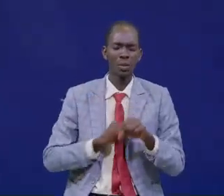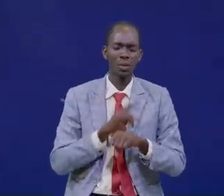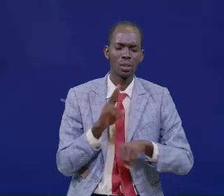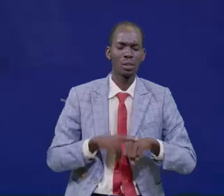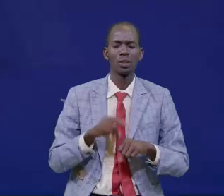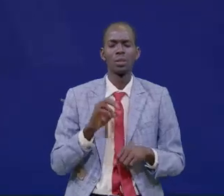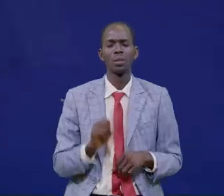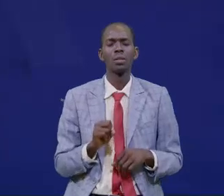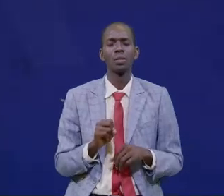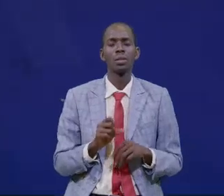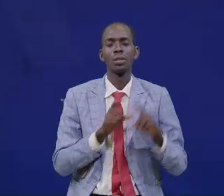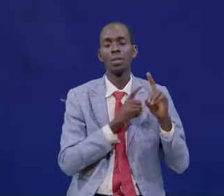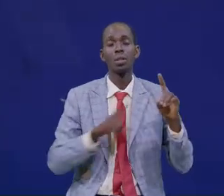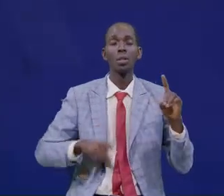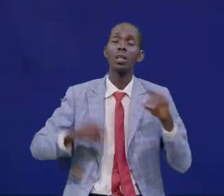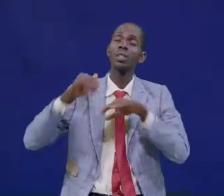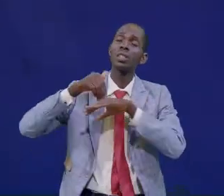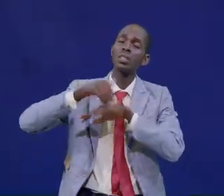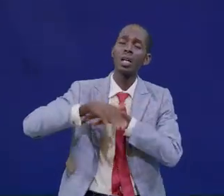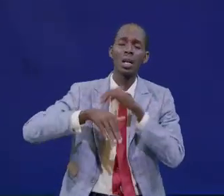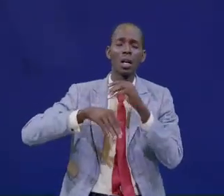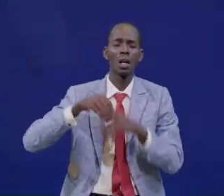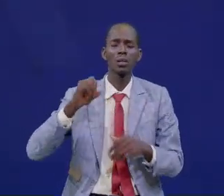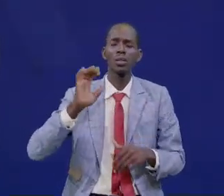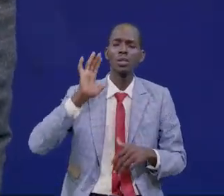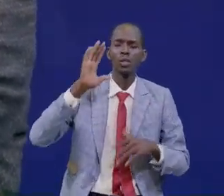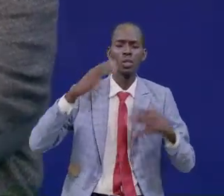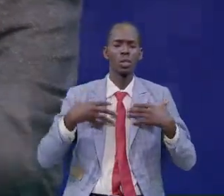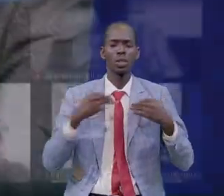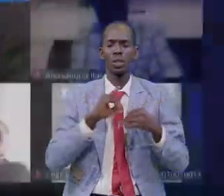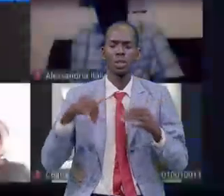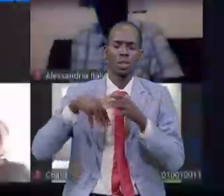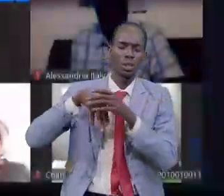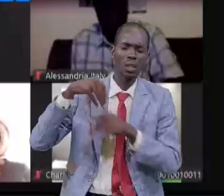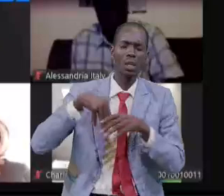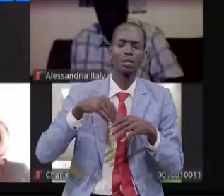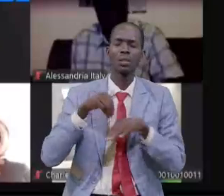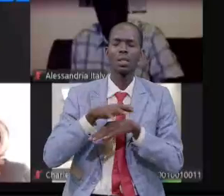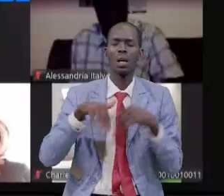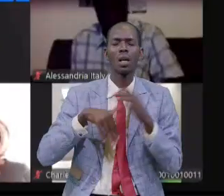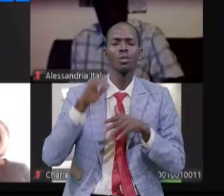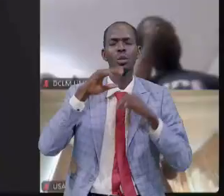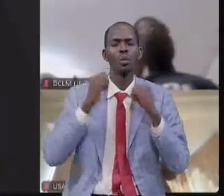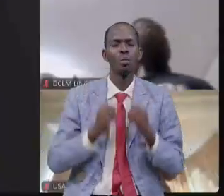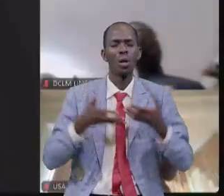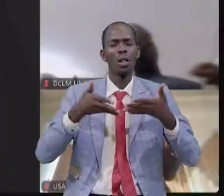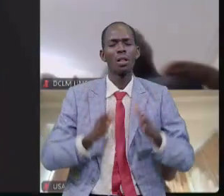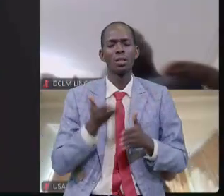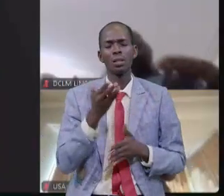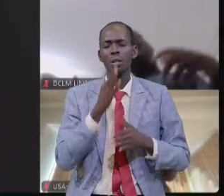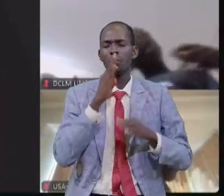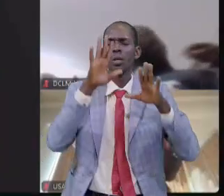Lord, send forth your healing, send forth your power. Let there be miracles of healing,